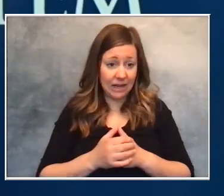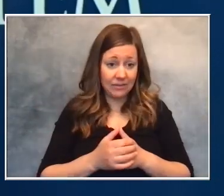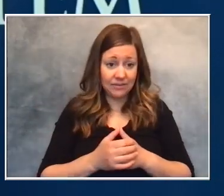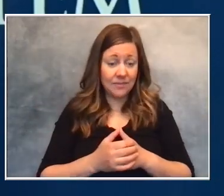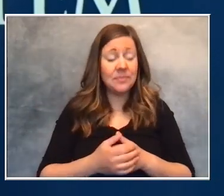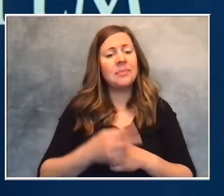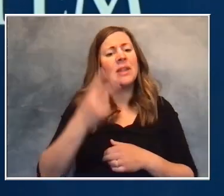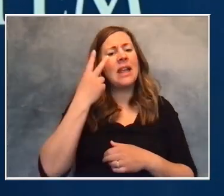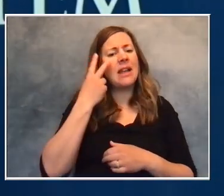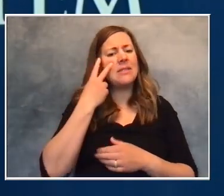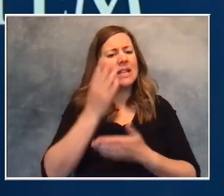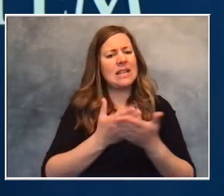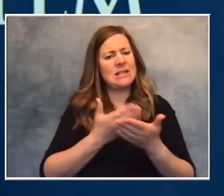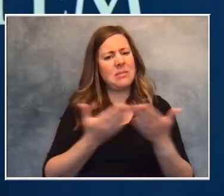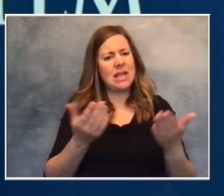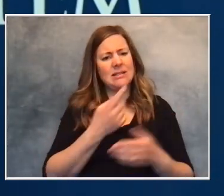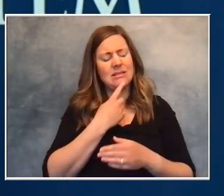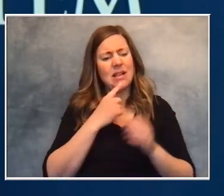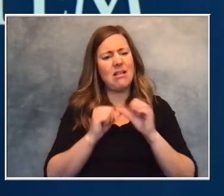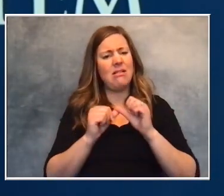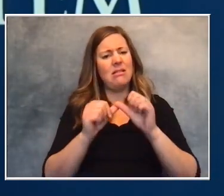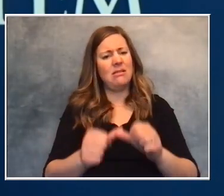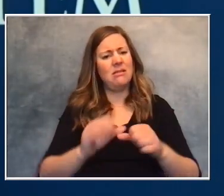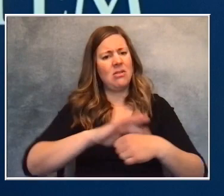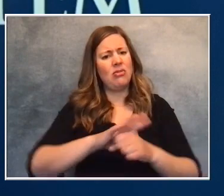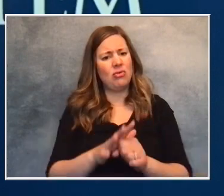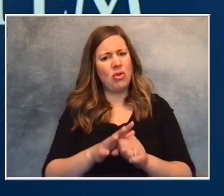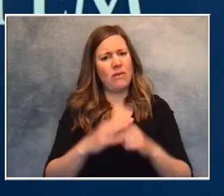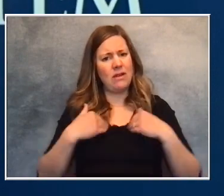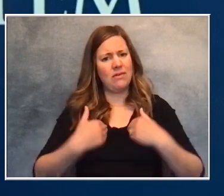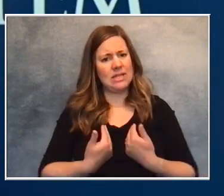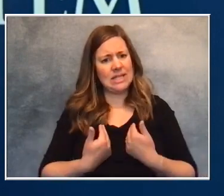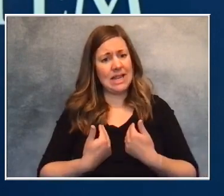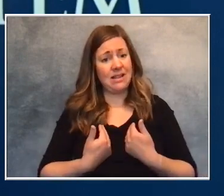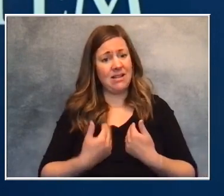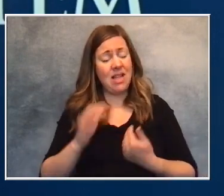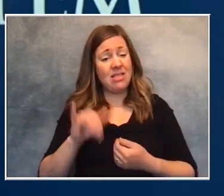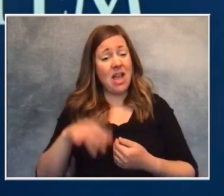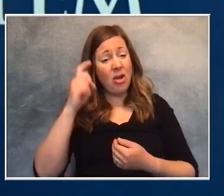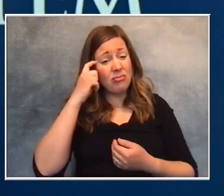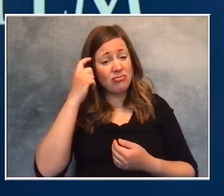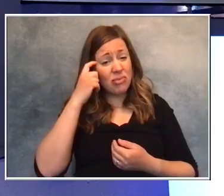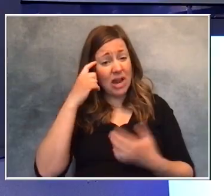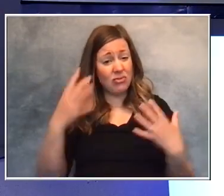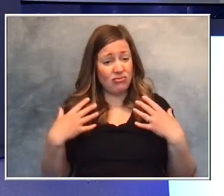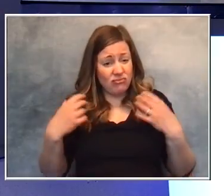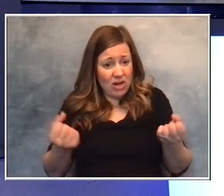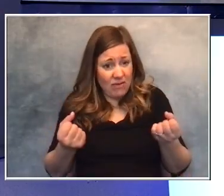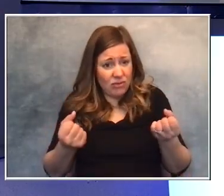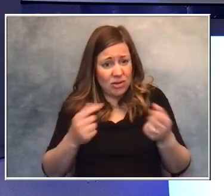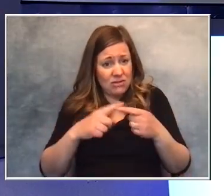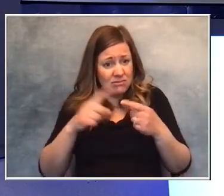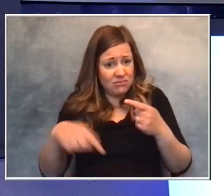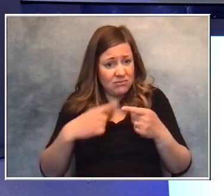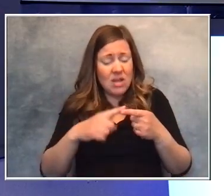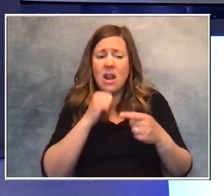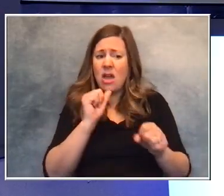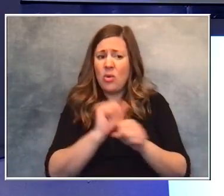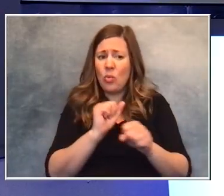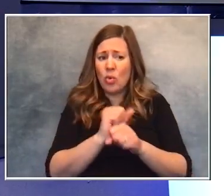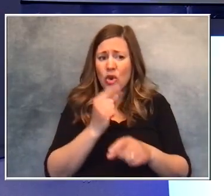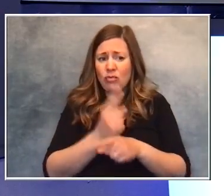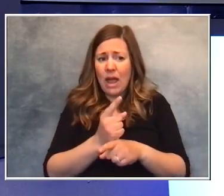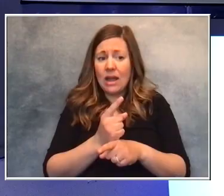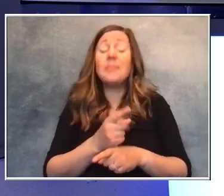problem with long COVID and fatigue is that our brain recovery cycle doesn't work right. Well, that's one of the research projects that's